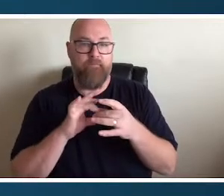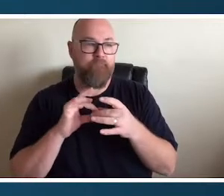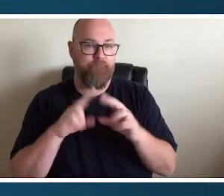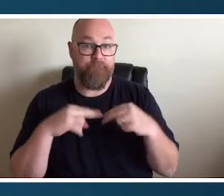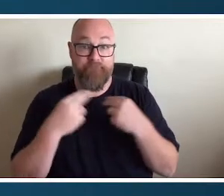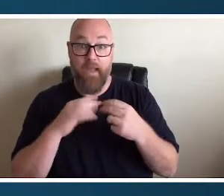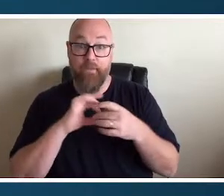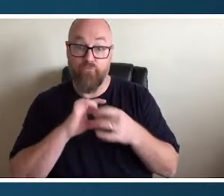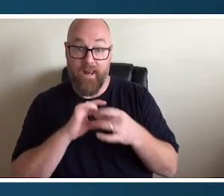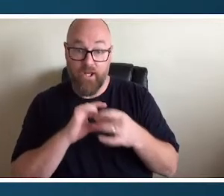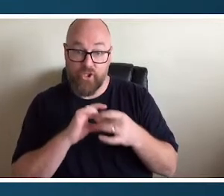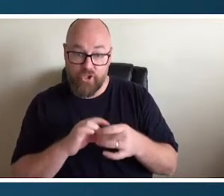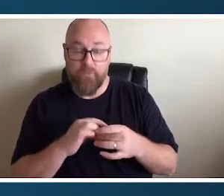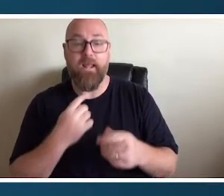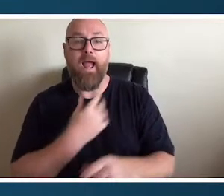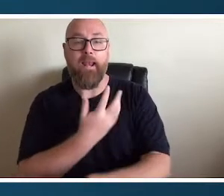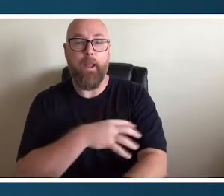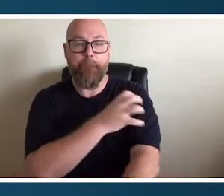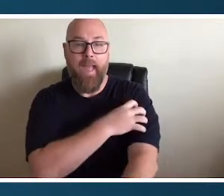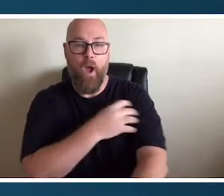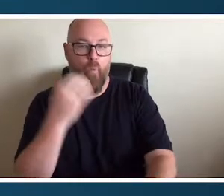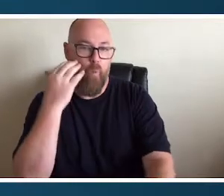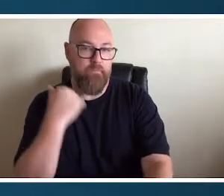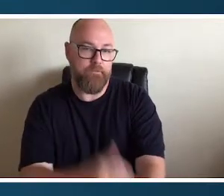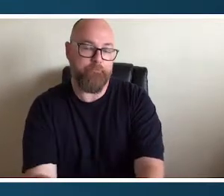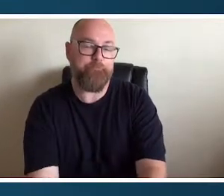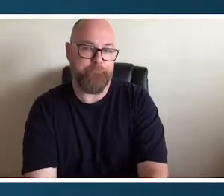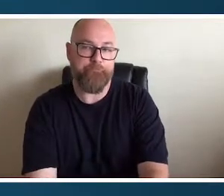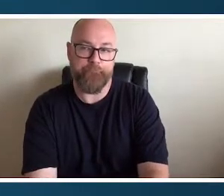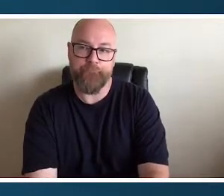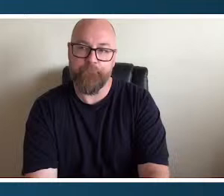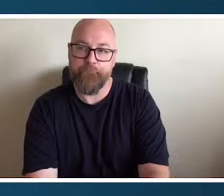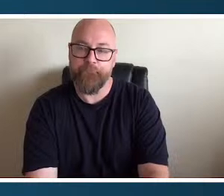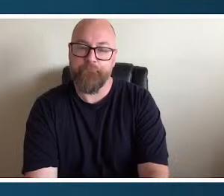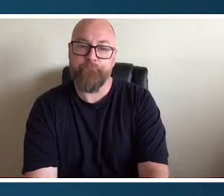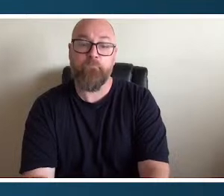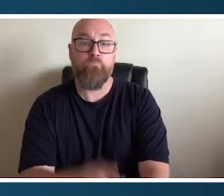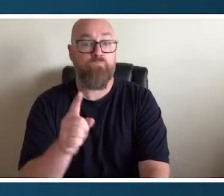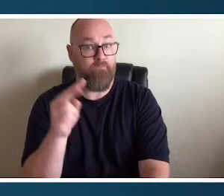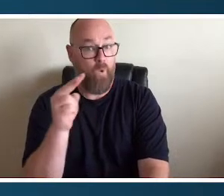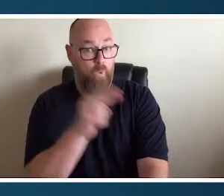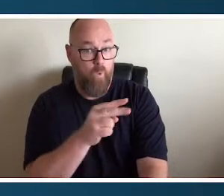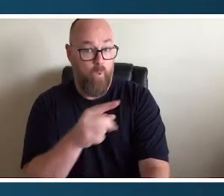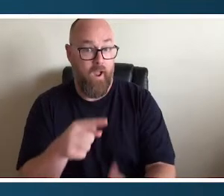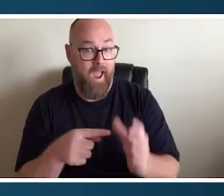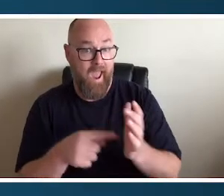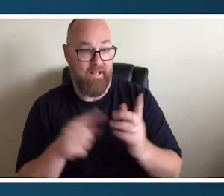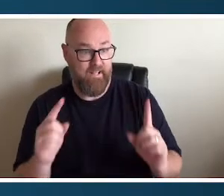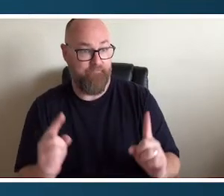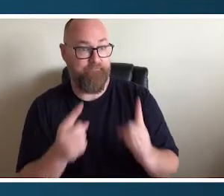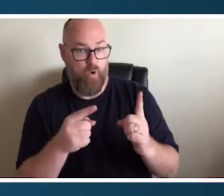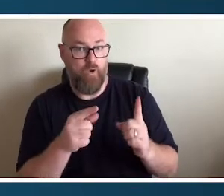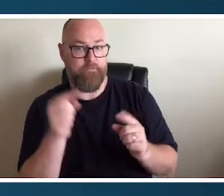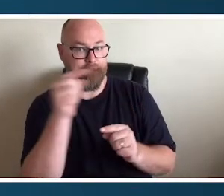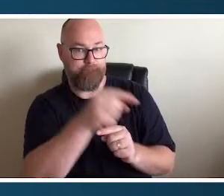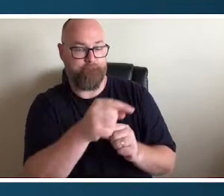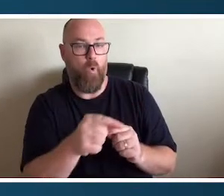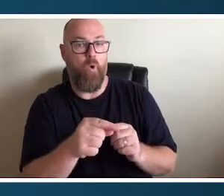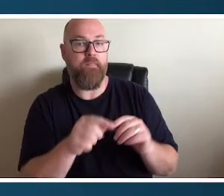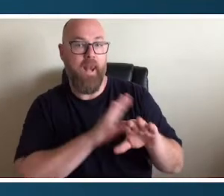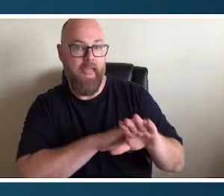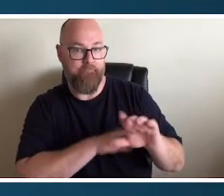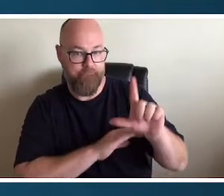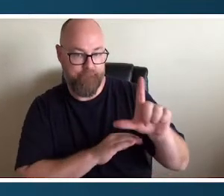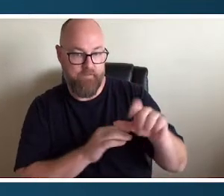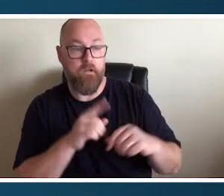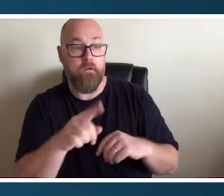and empower women. In particular, if you look at the first graph on the left-hand side there, the blue bar,